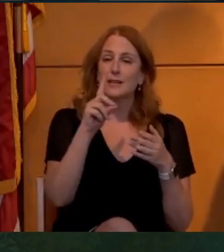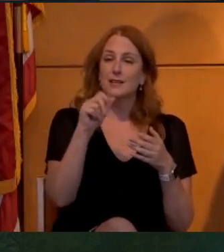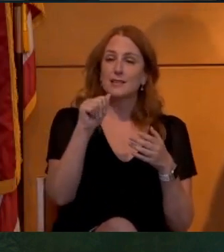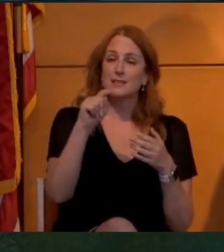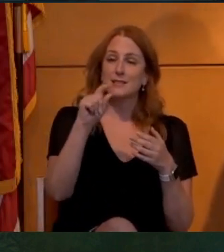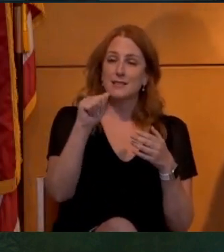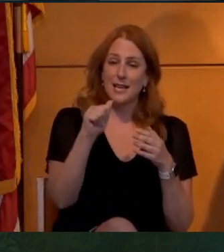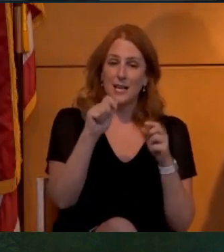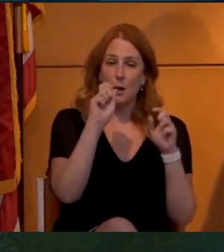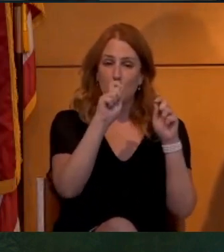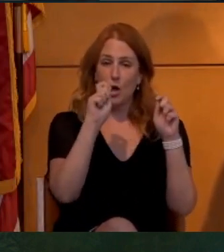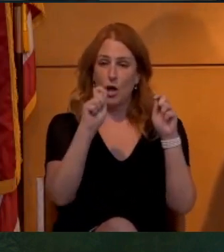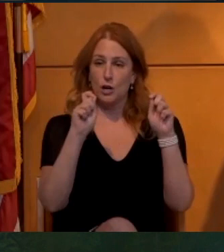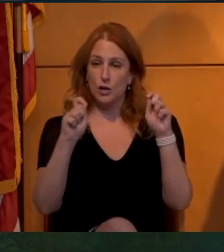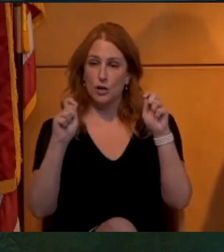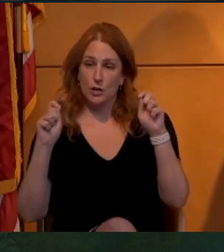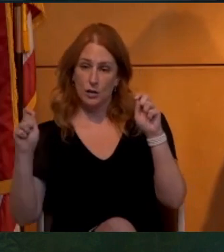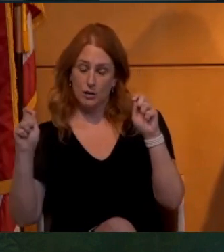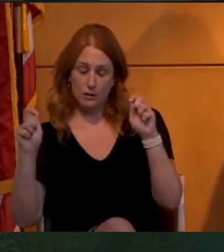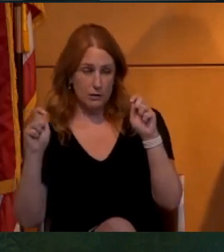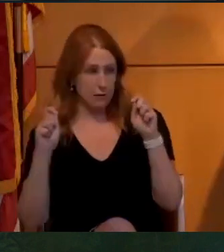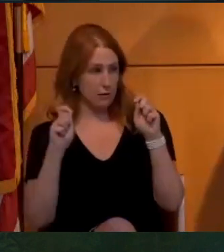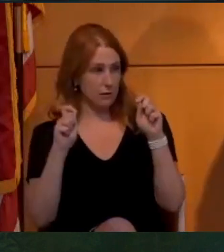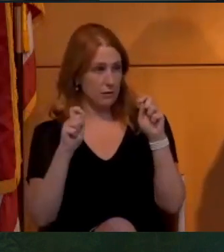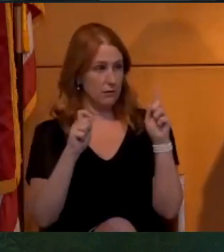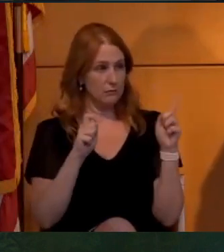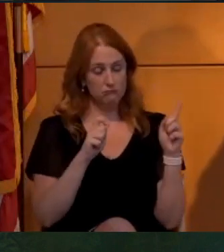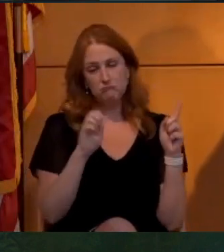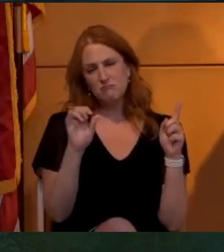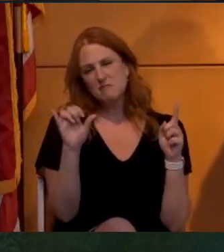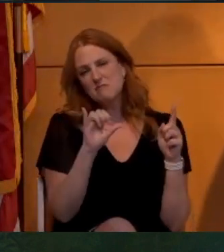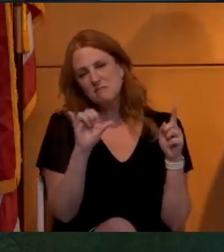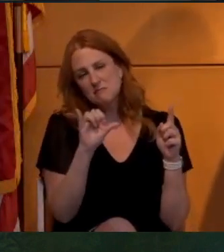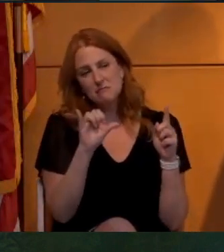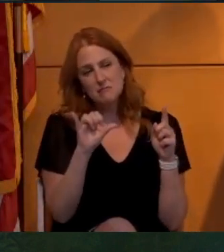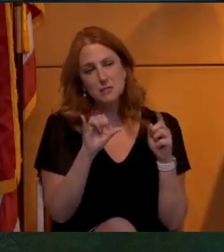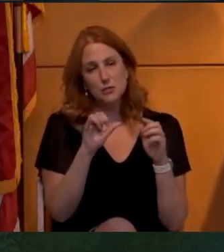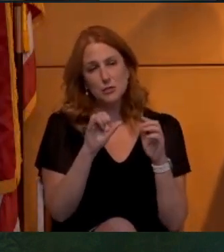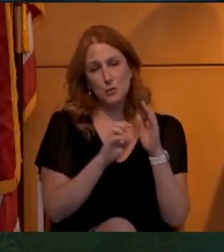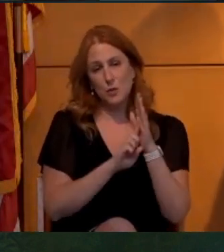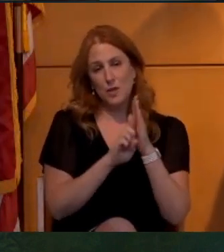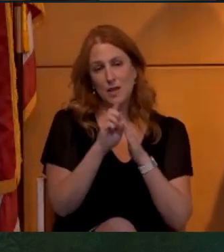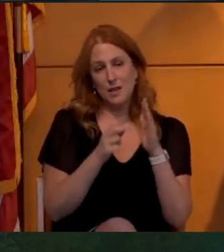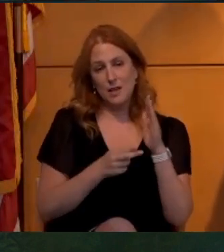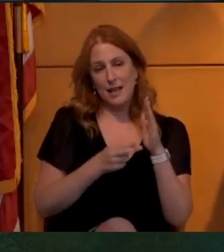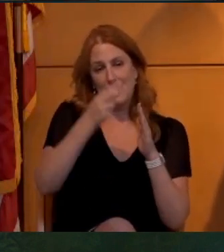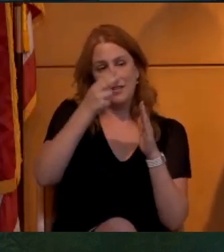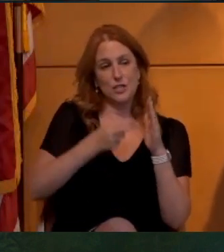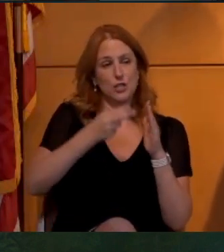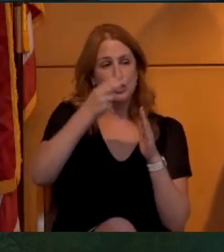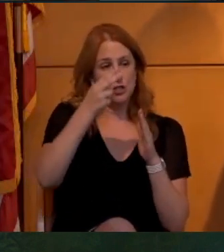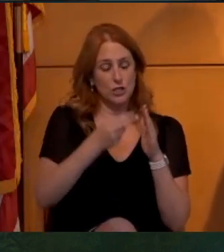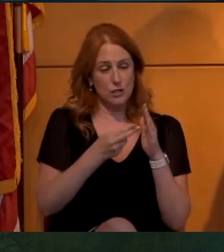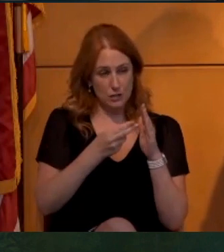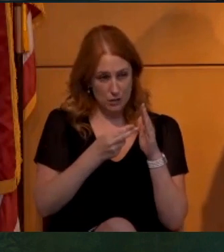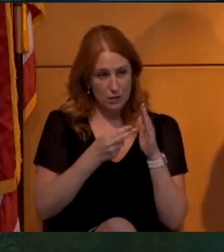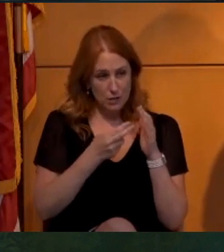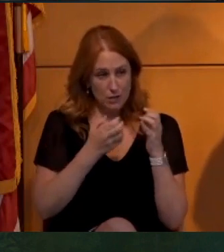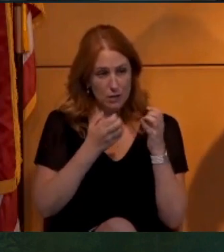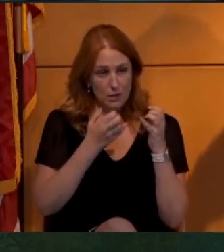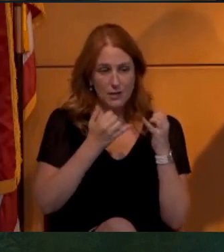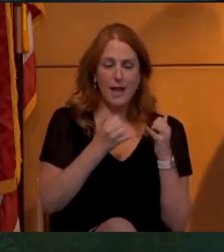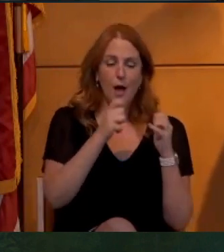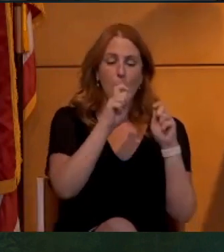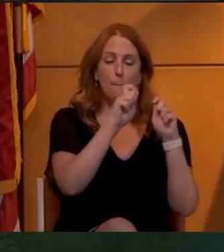plotter, and this is in many ways similar to the elevation profile, but now instead of plotting elevation for